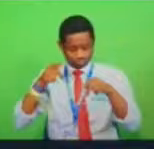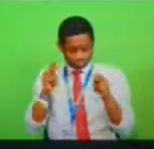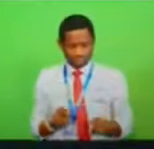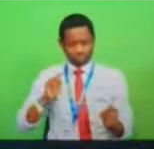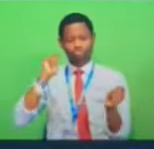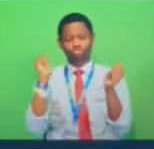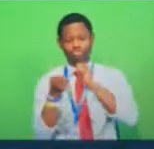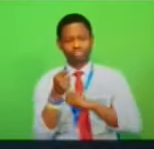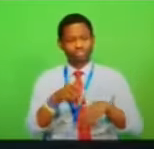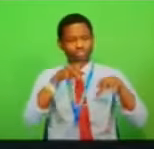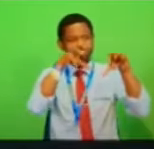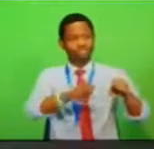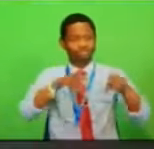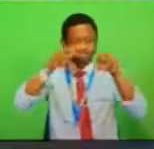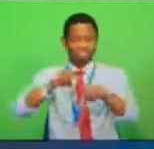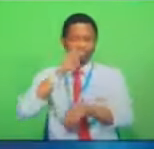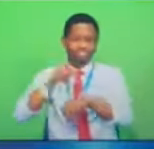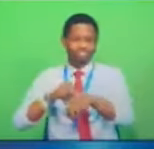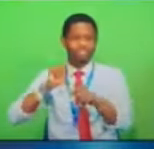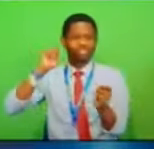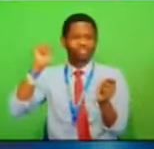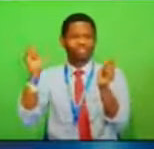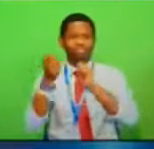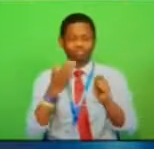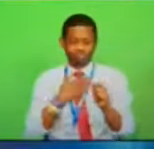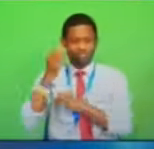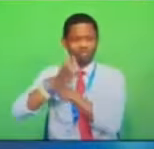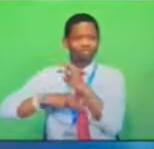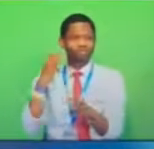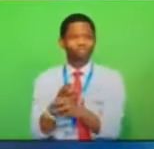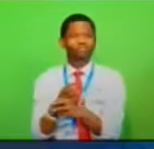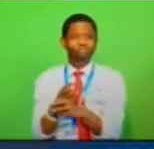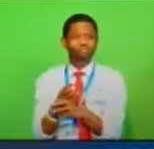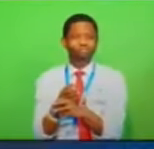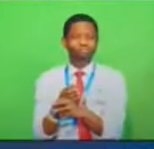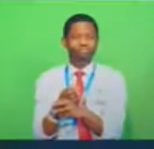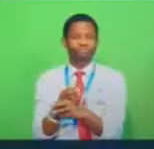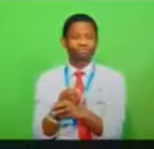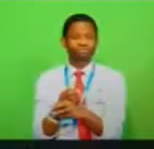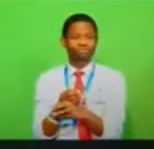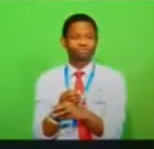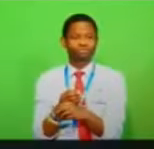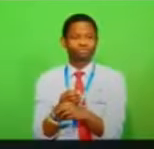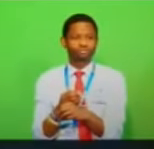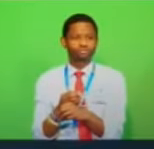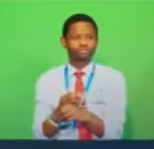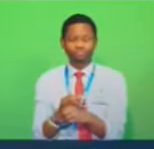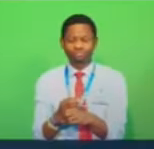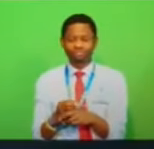Oh, possessing the nations! Are my East African brothers here? Kumiliki